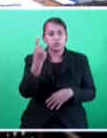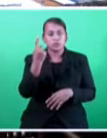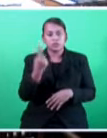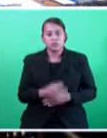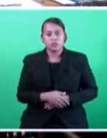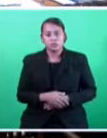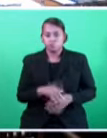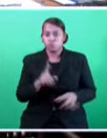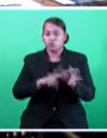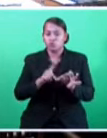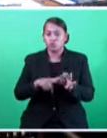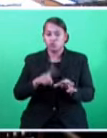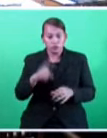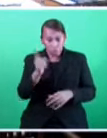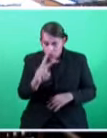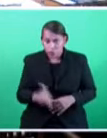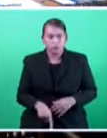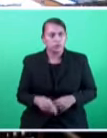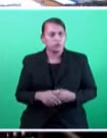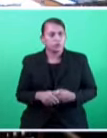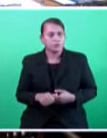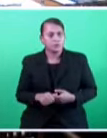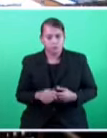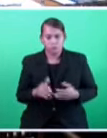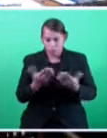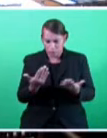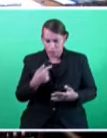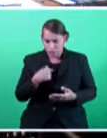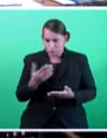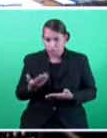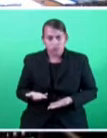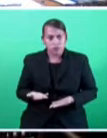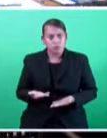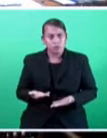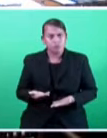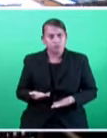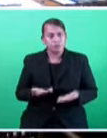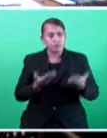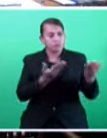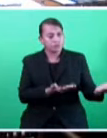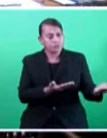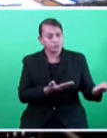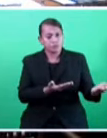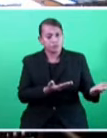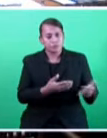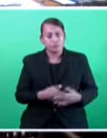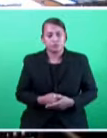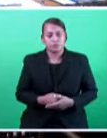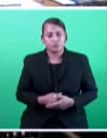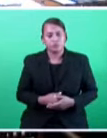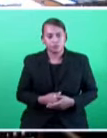oral question for today, I give the floor to the Honourable George Vegnathan to ask question